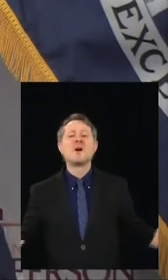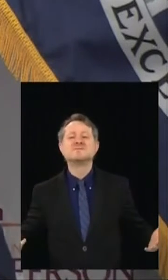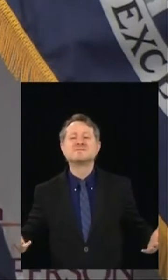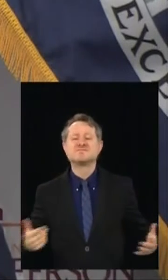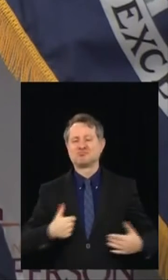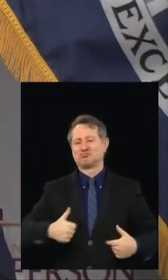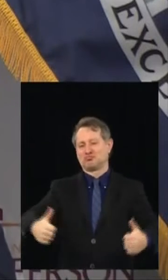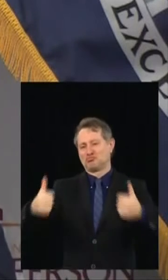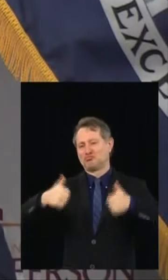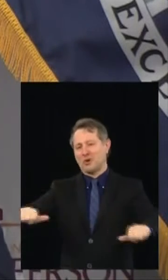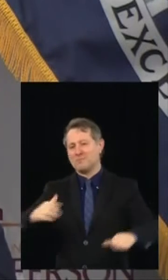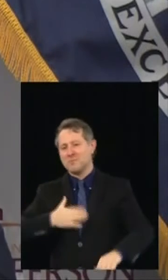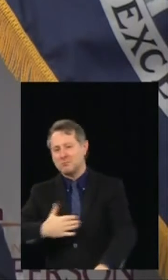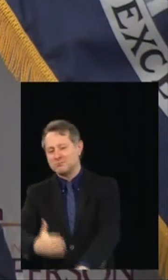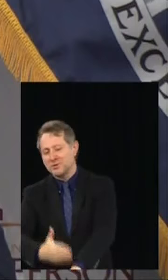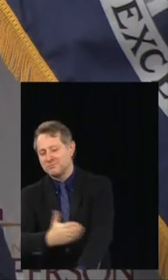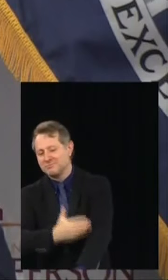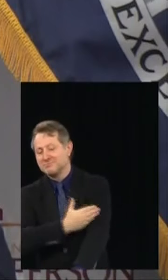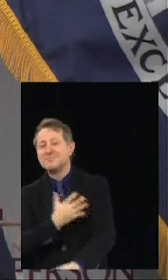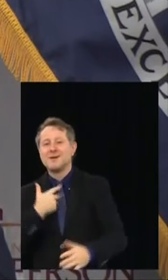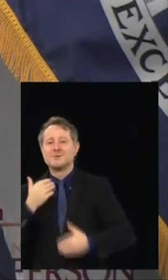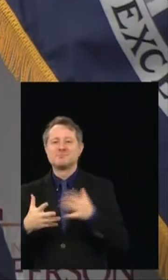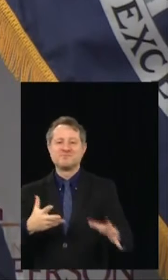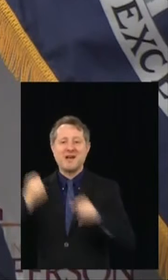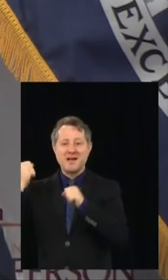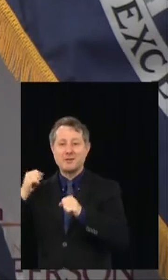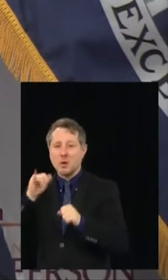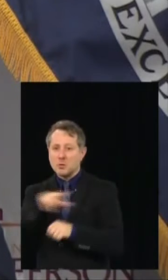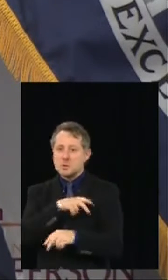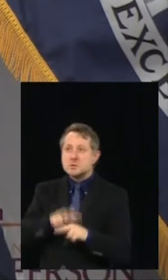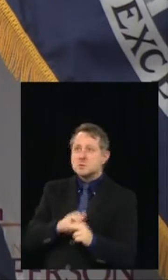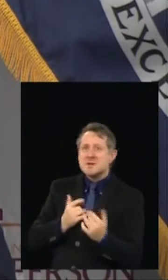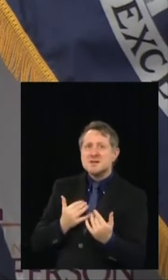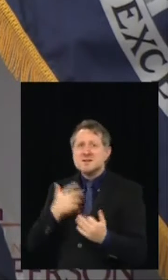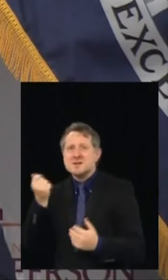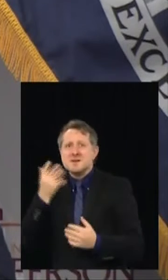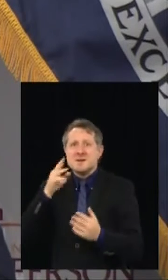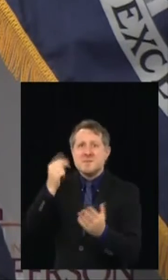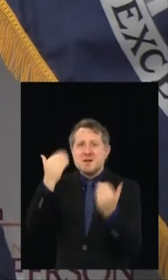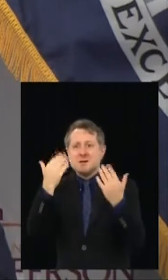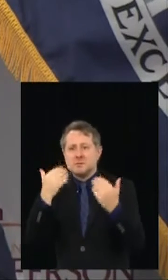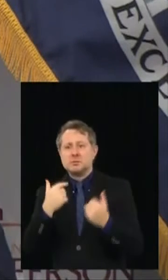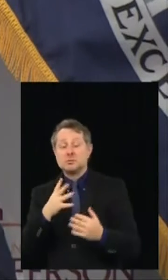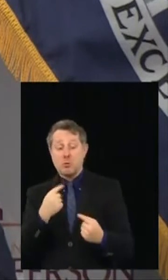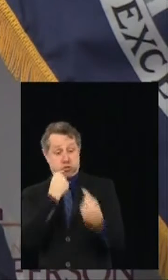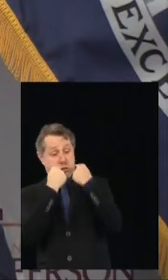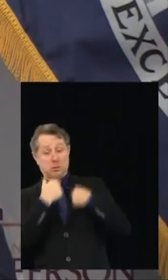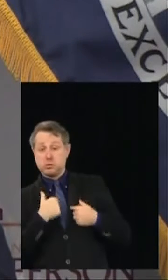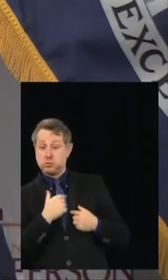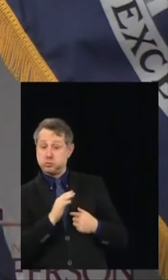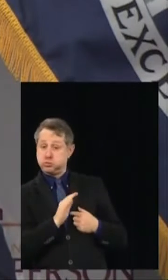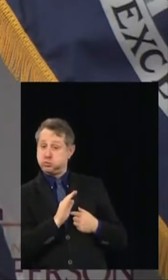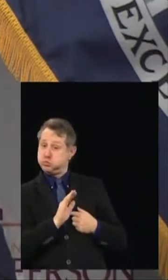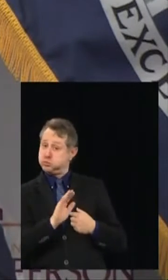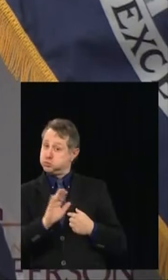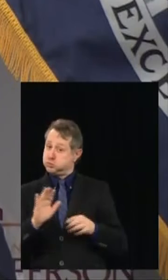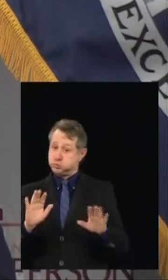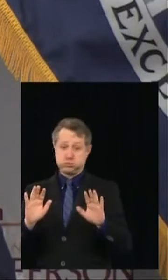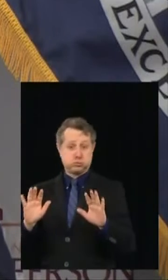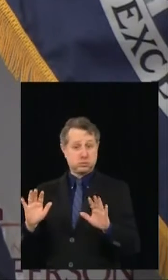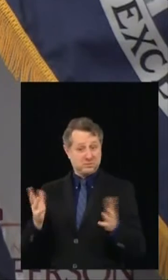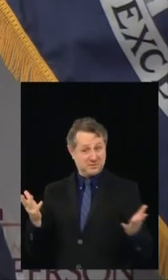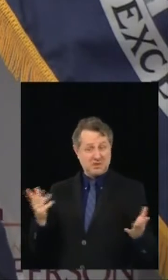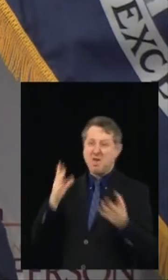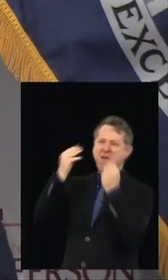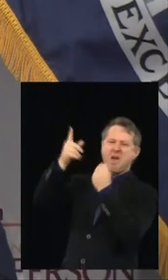accelerate as fast as possible because people were waiting for their unemployment benefit and everybody was yelling. Yeah, well, you should have checked. You gave away